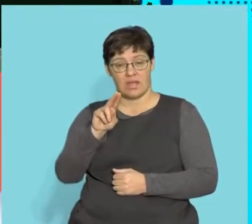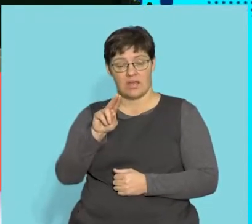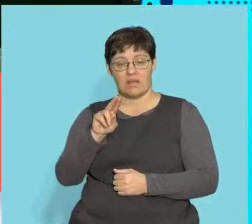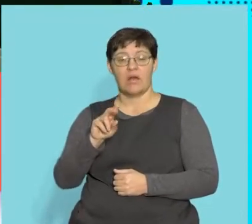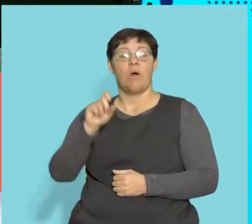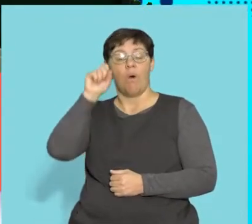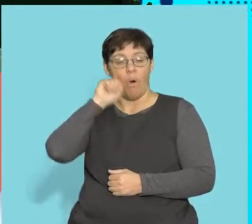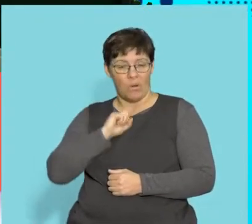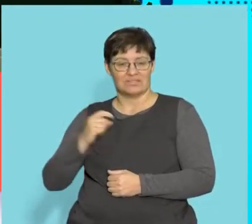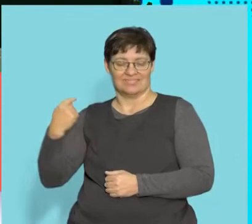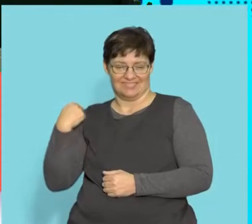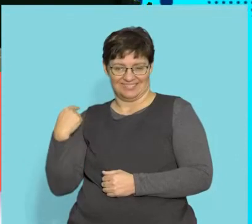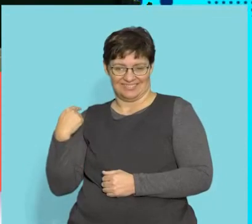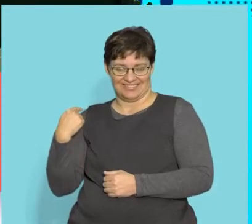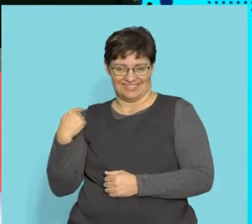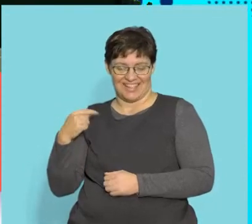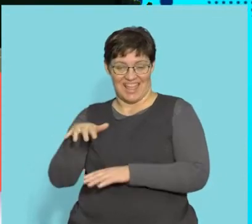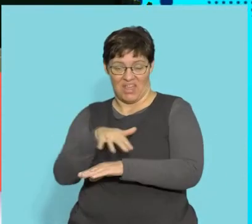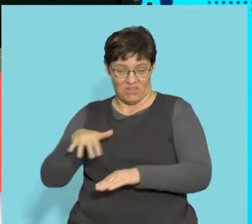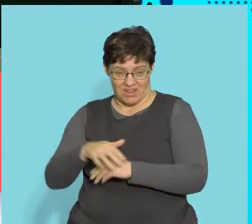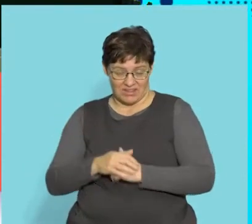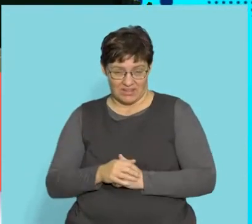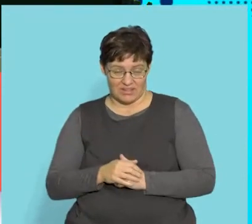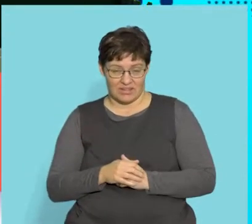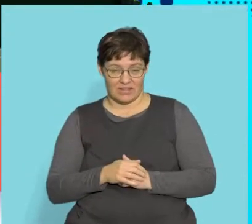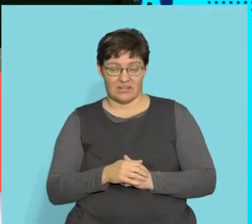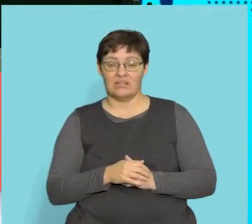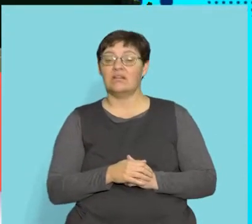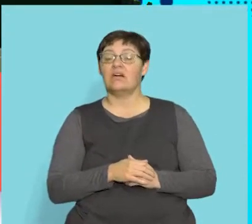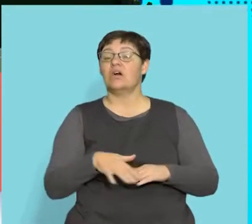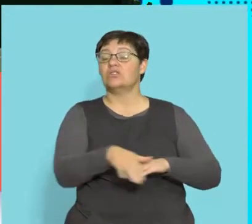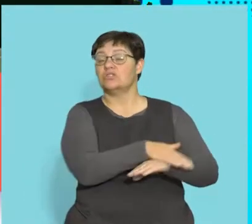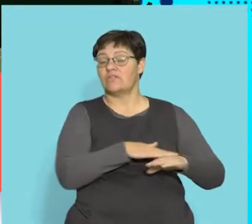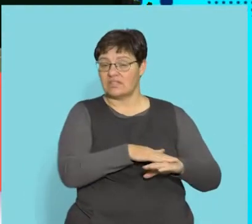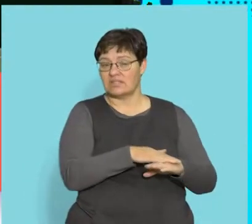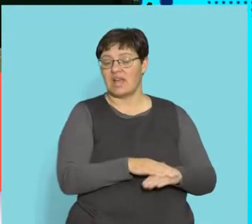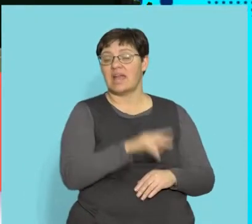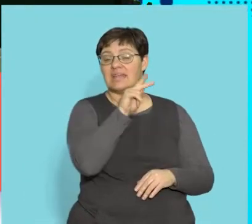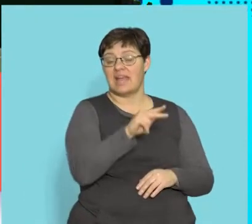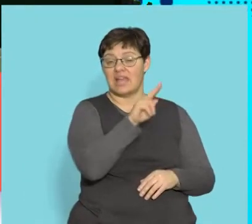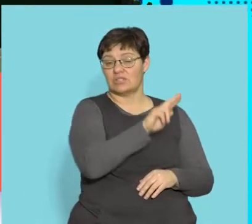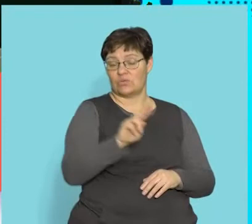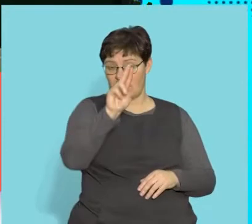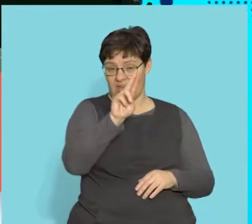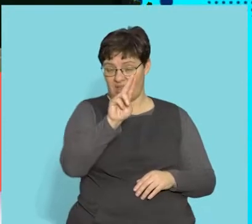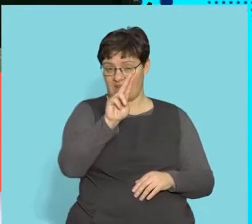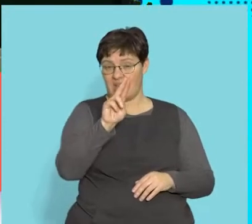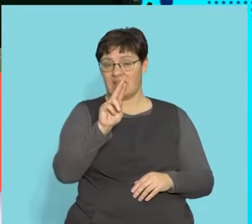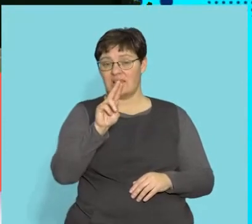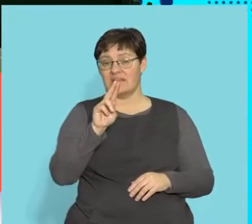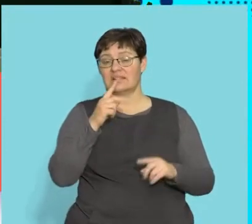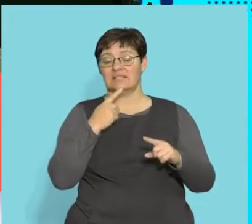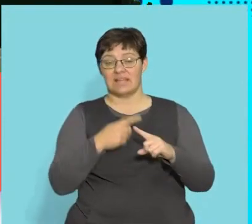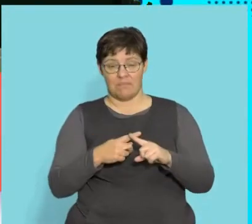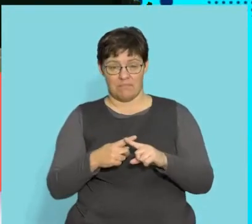times the old cylinder surface area. So the new surface area is going to be k squared